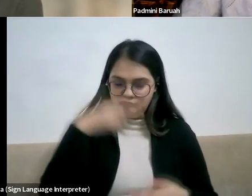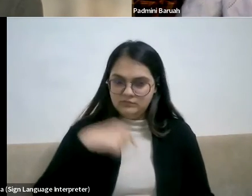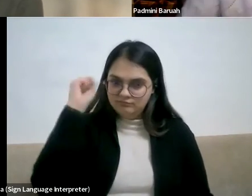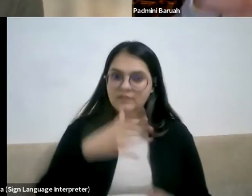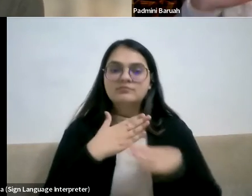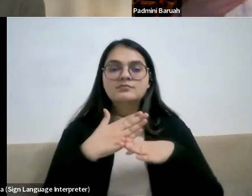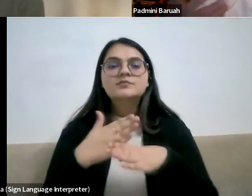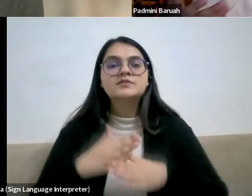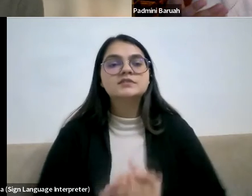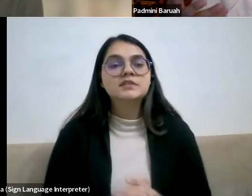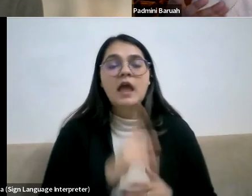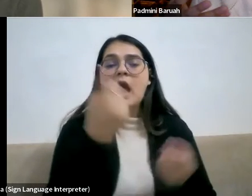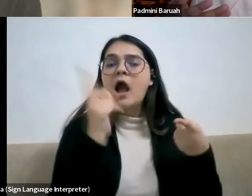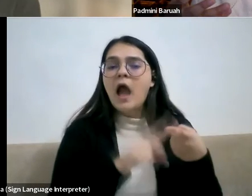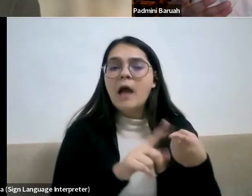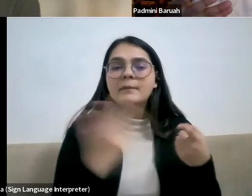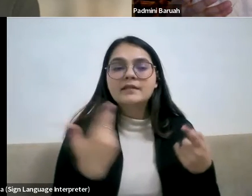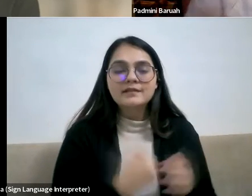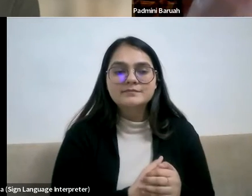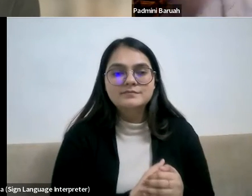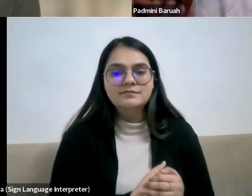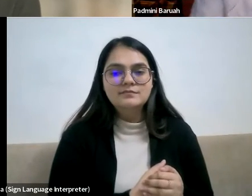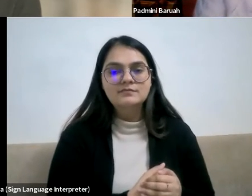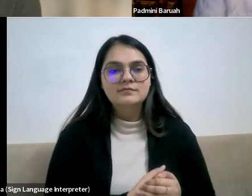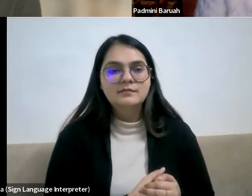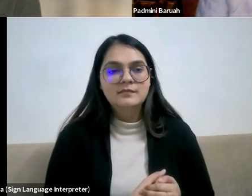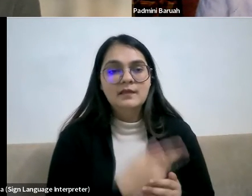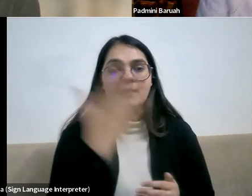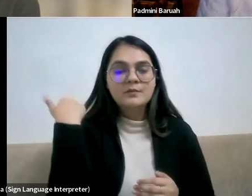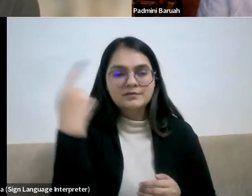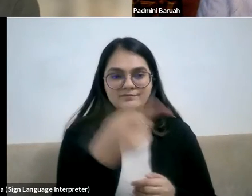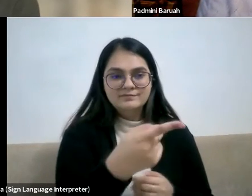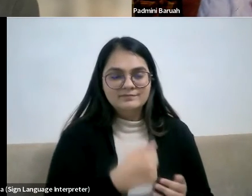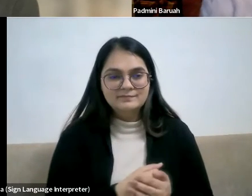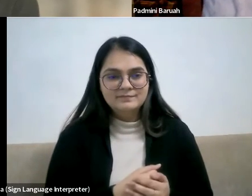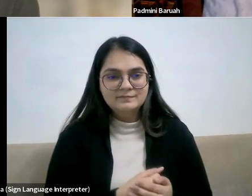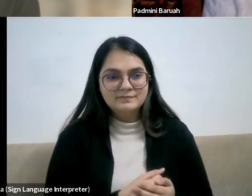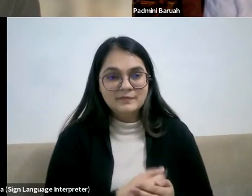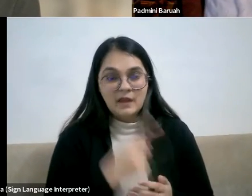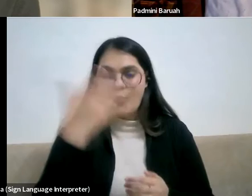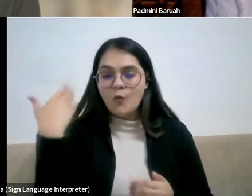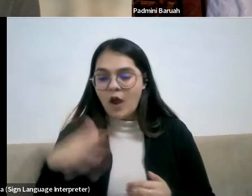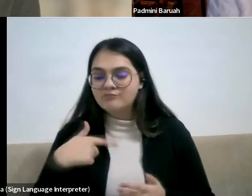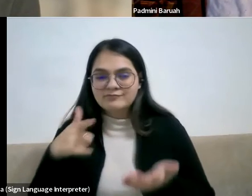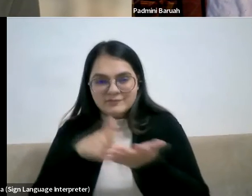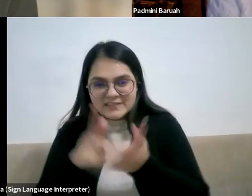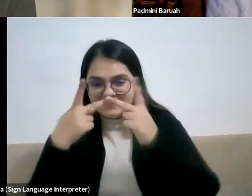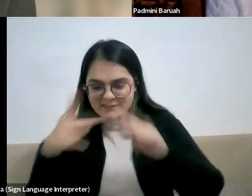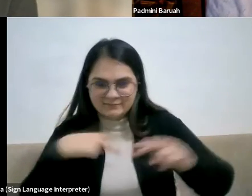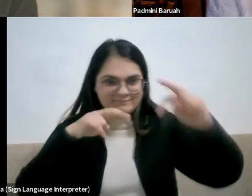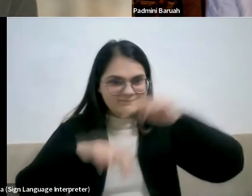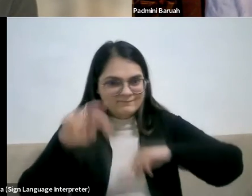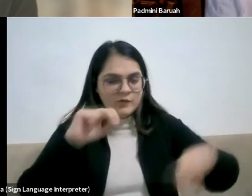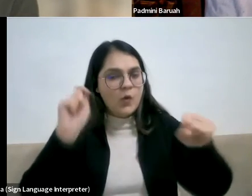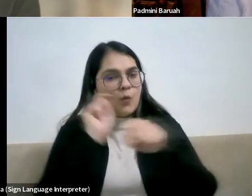So what happened is, after I kind of couldn't do the field work that was so important to